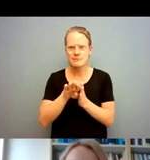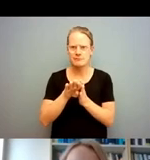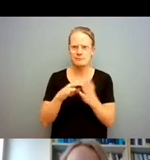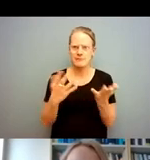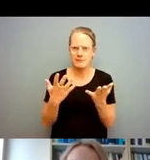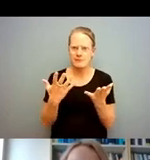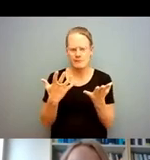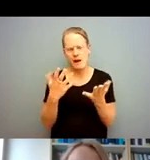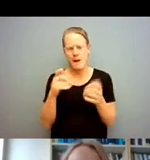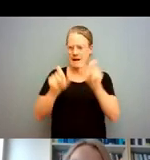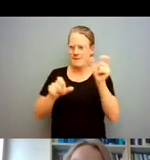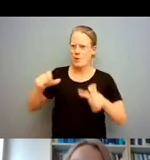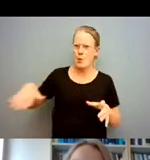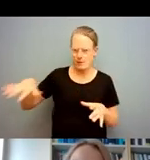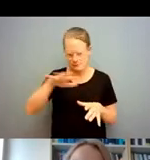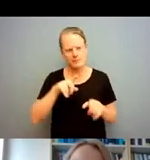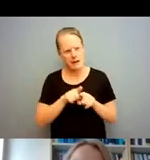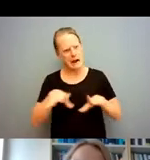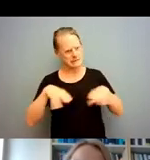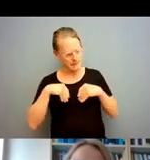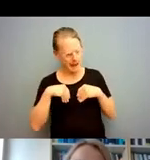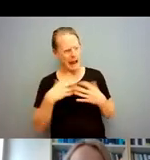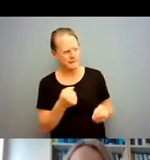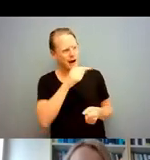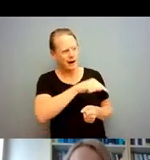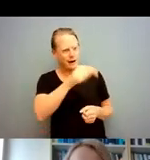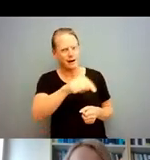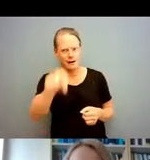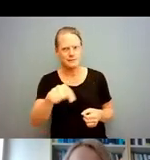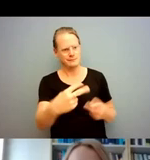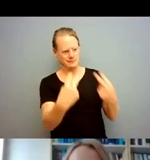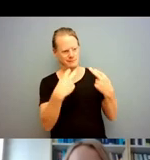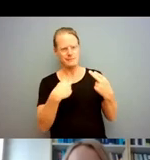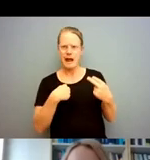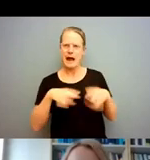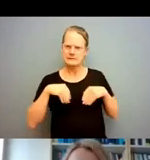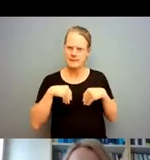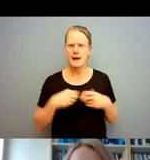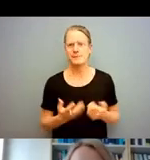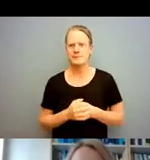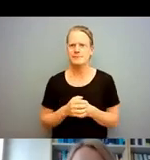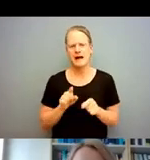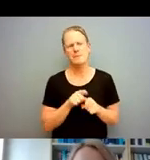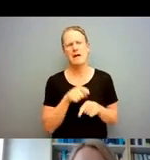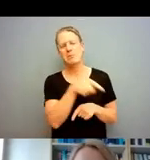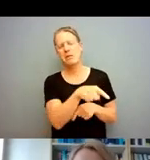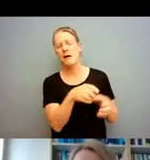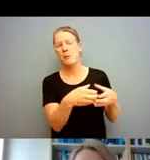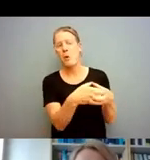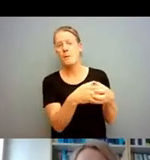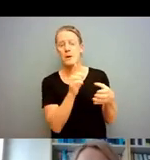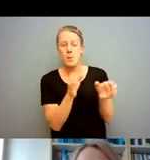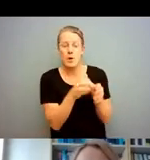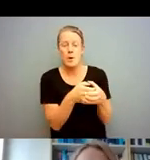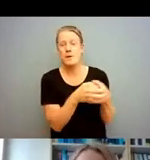of Indigenous peoples, not merely as the rights of minorities, but also as rights of Indigenous peoples, the rights